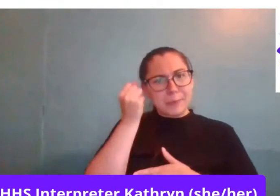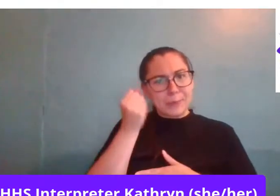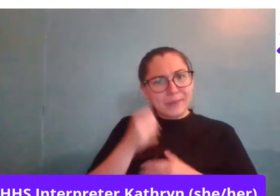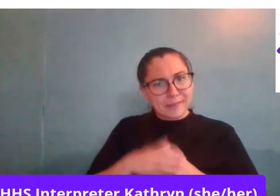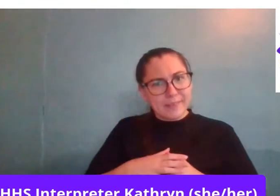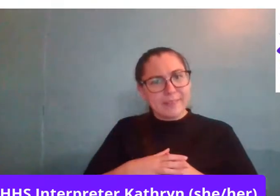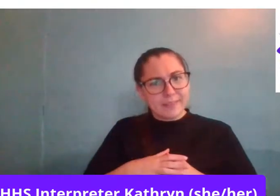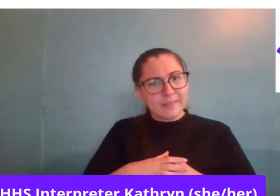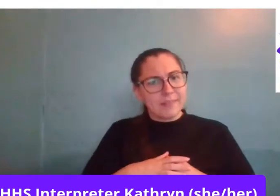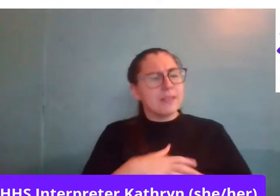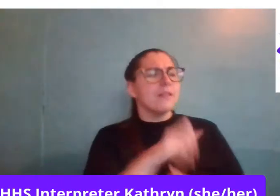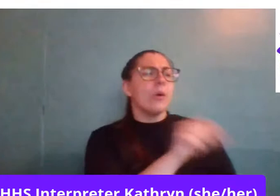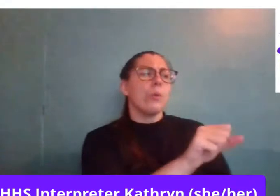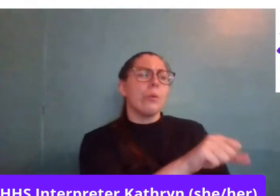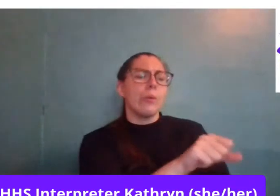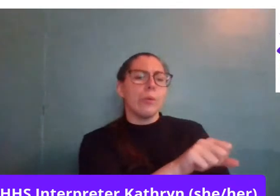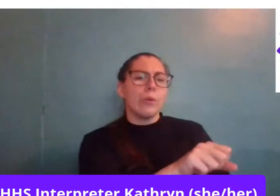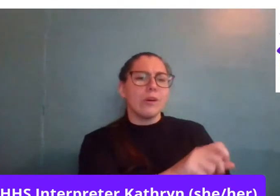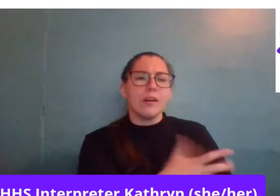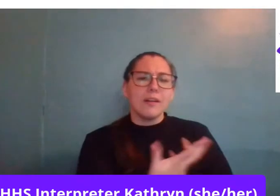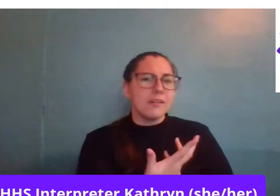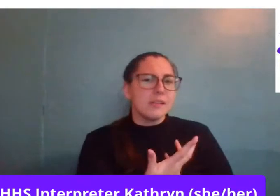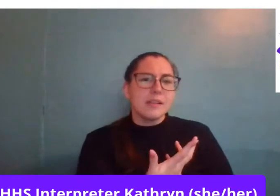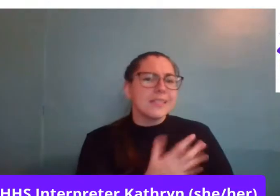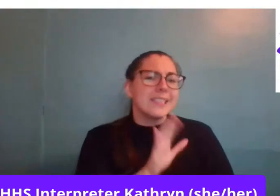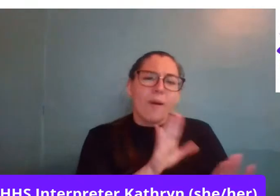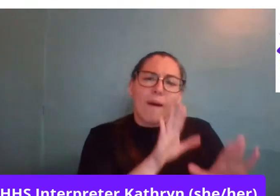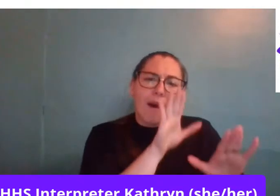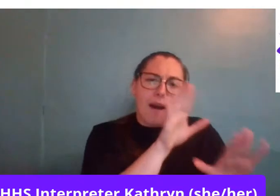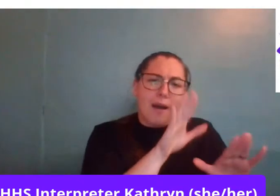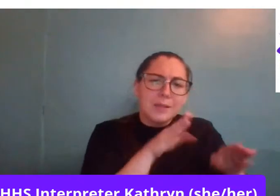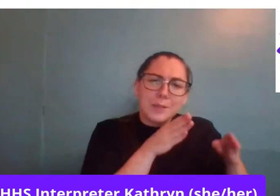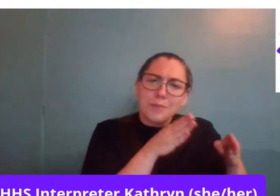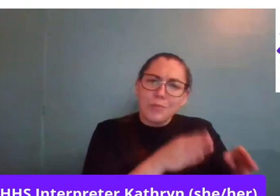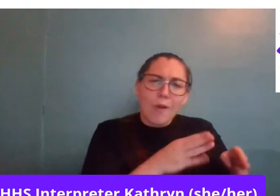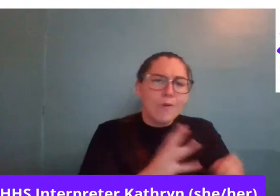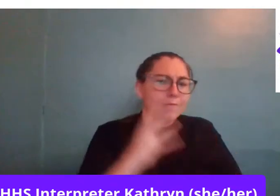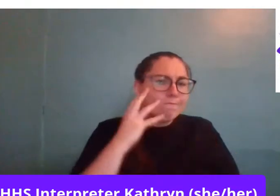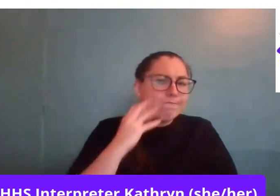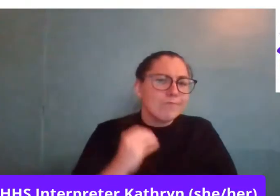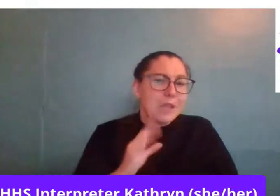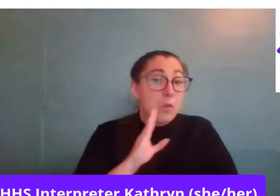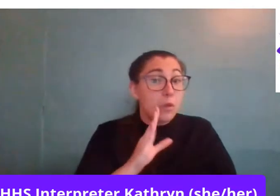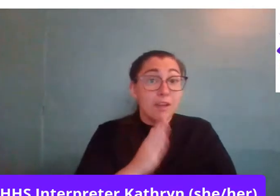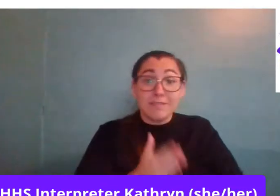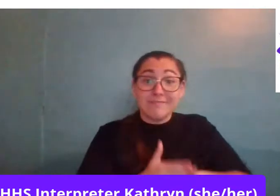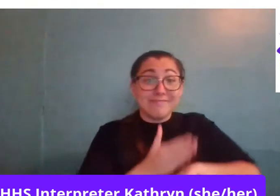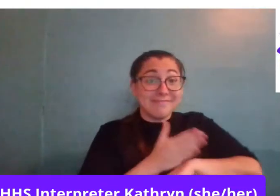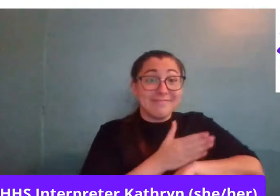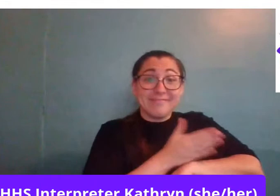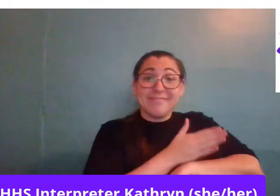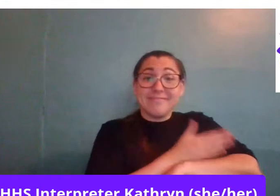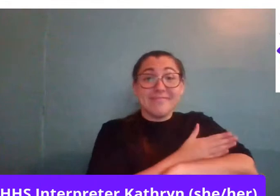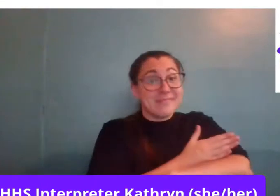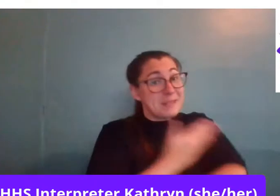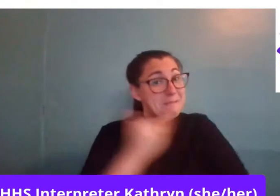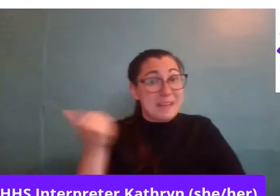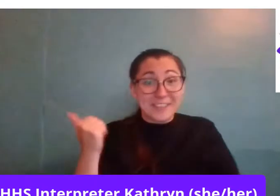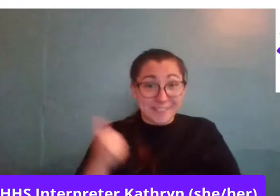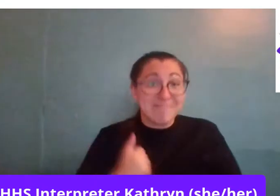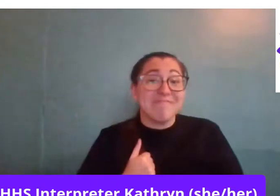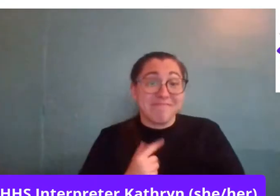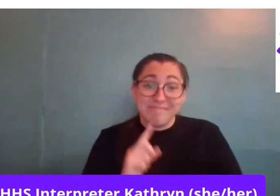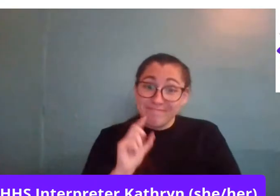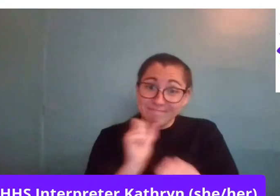Oh yes, so it's just an awesome road, and it's going to get better and better. I believe that, most definitely.